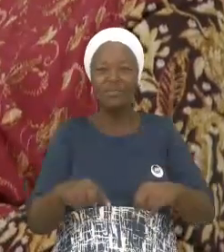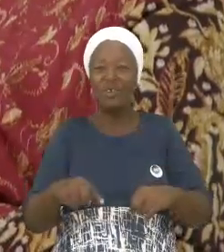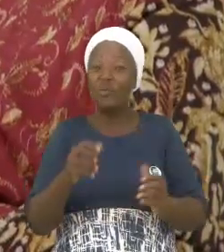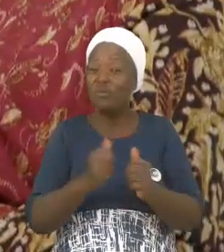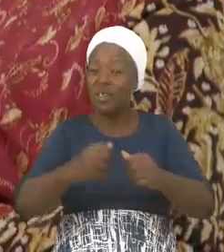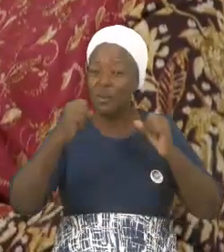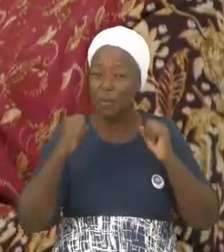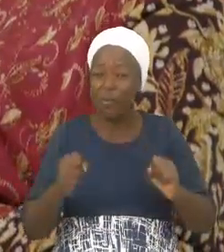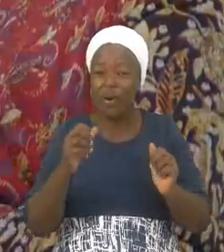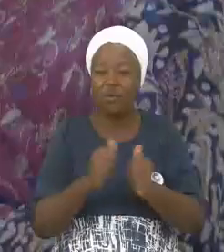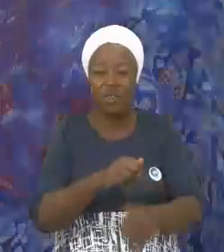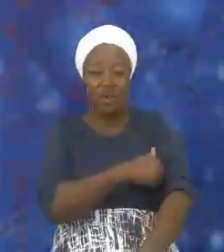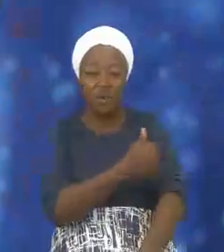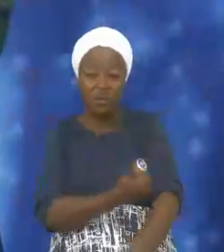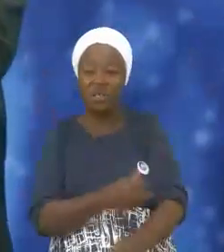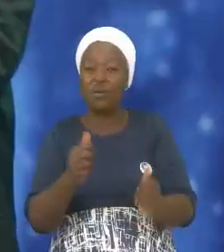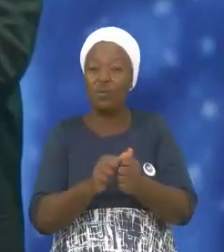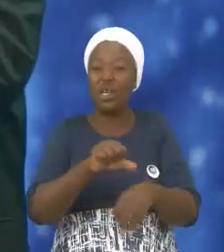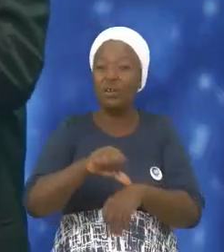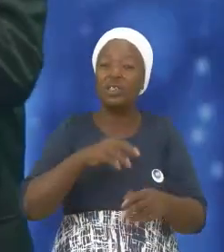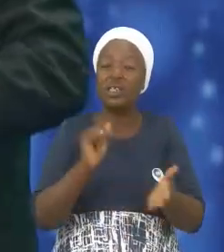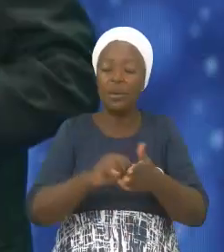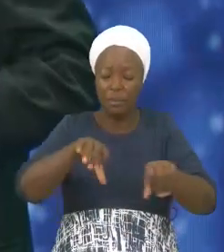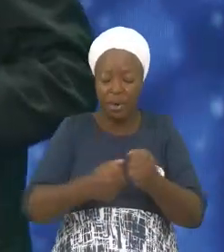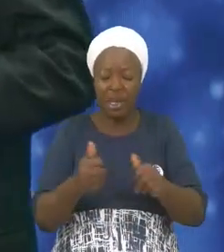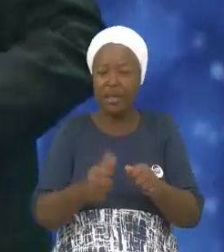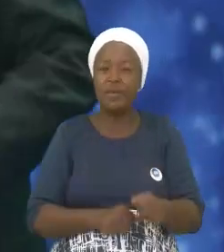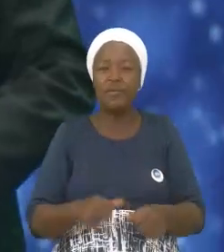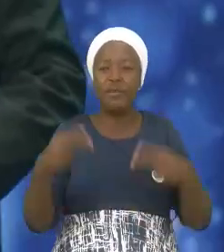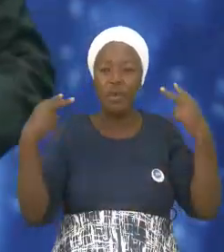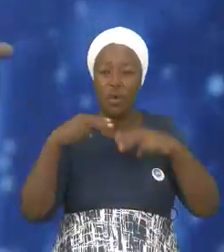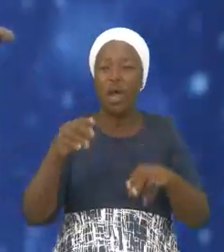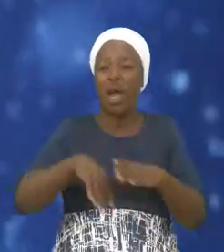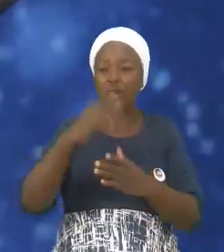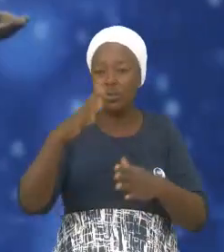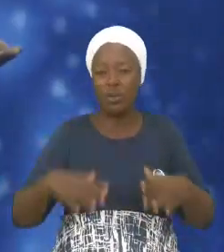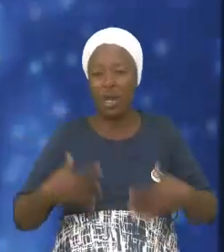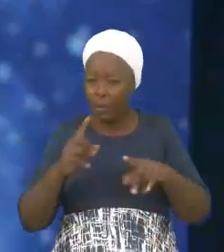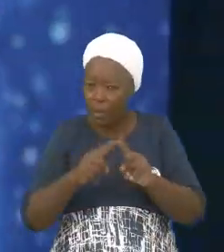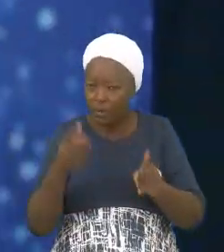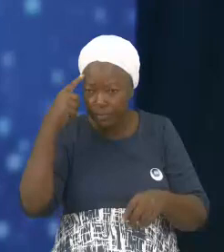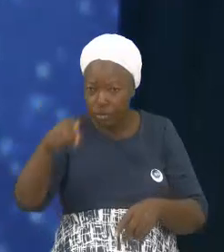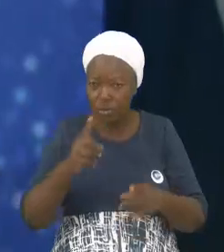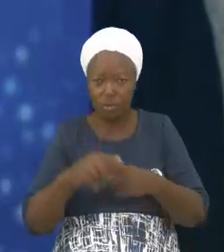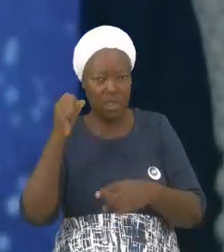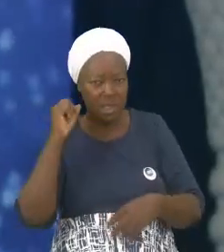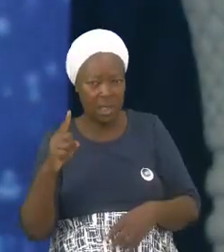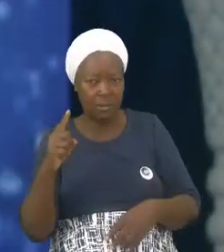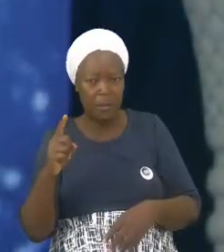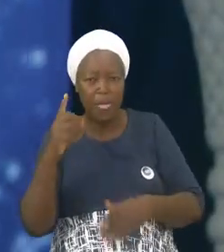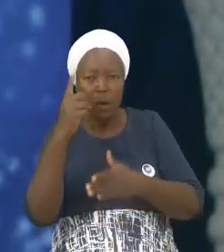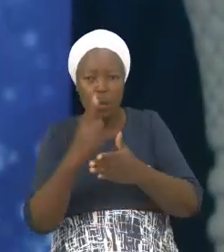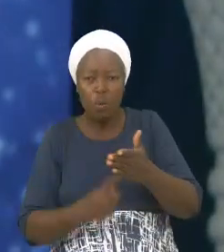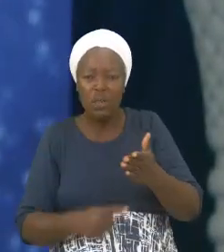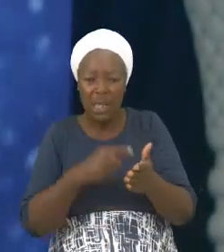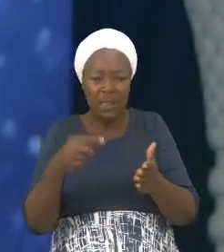with authority, with anointing that breaks every yoke out of your life. But for you to understand what this